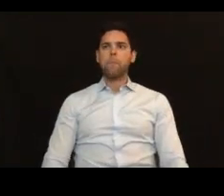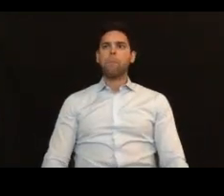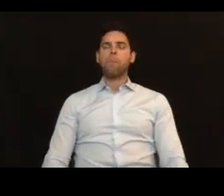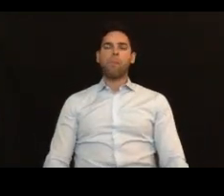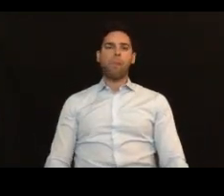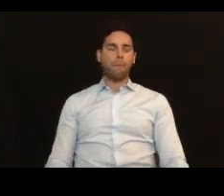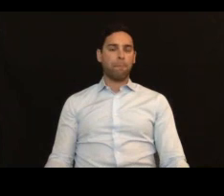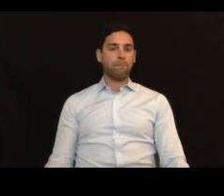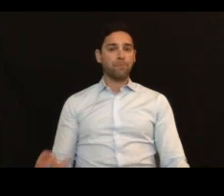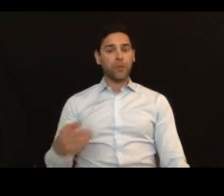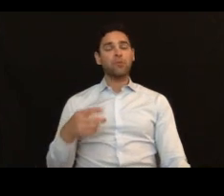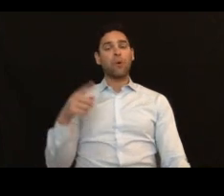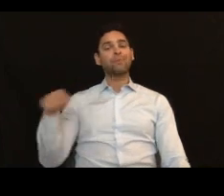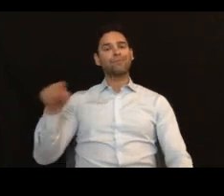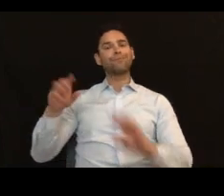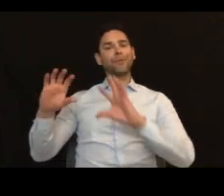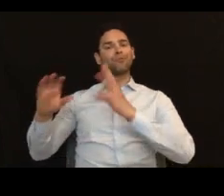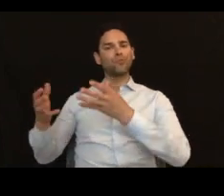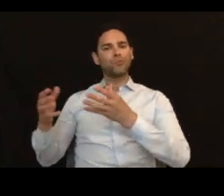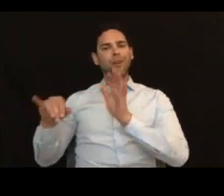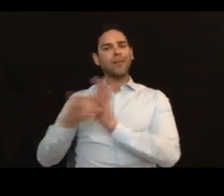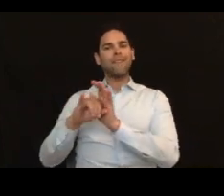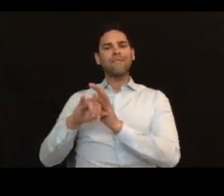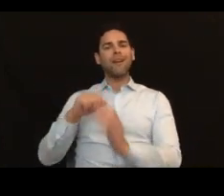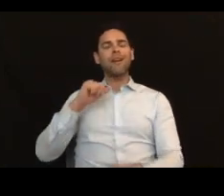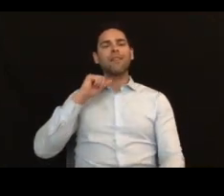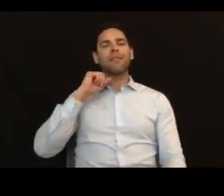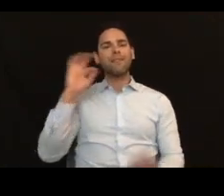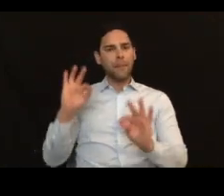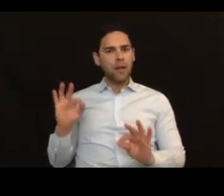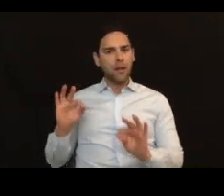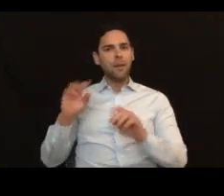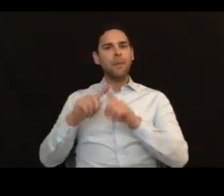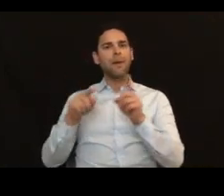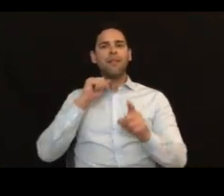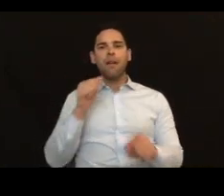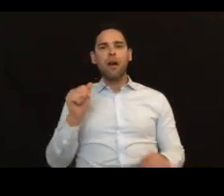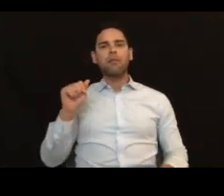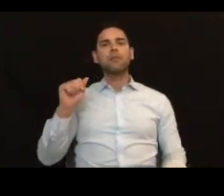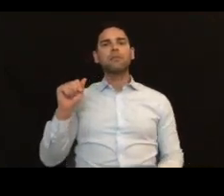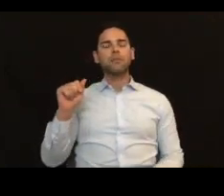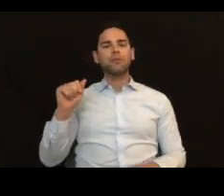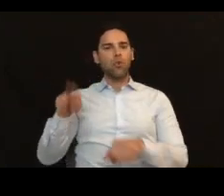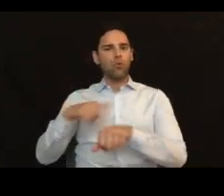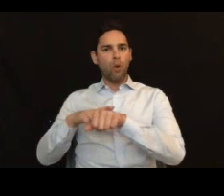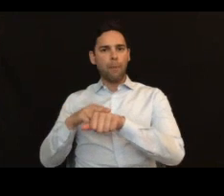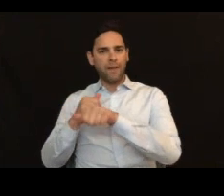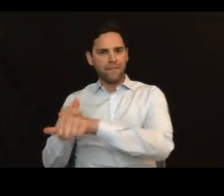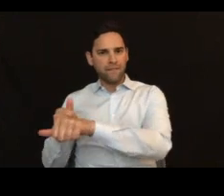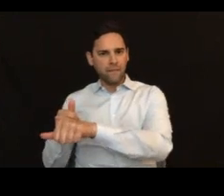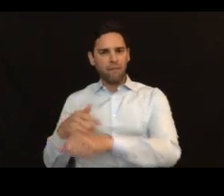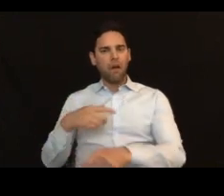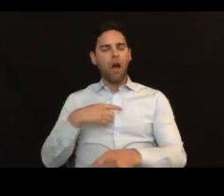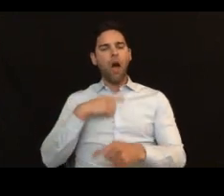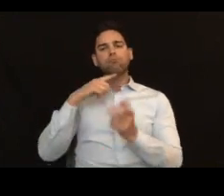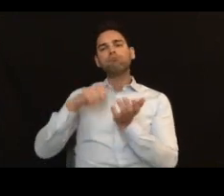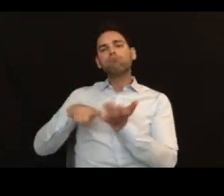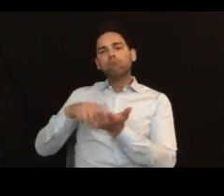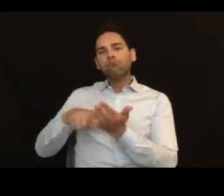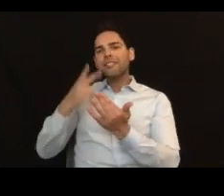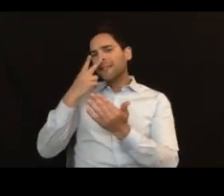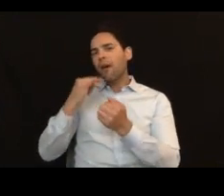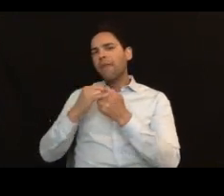and non-normativity, I explored how they pronounce this S sound that has been robustly shown in the literature to